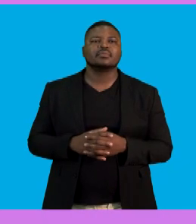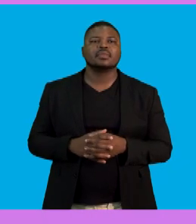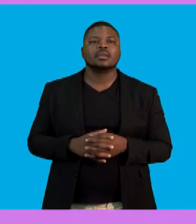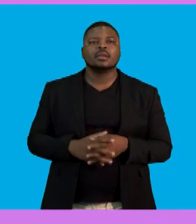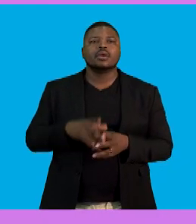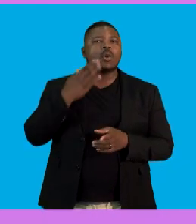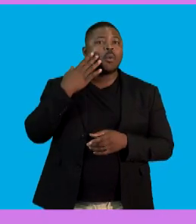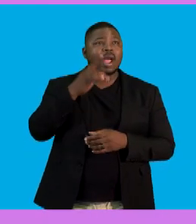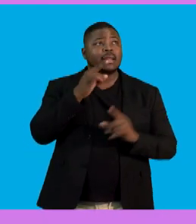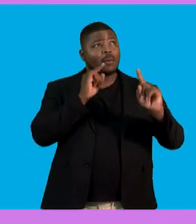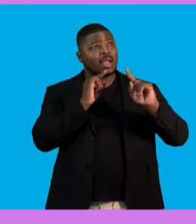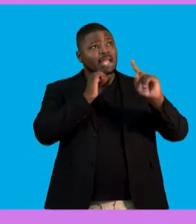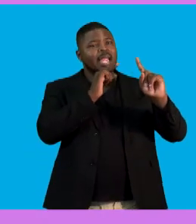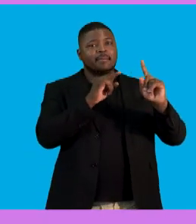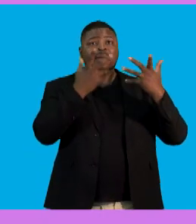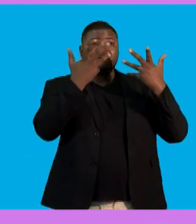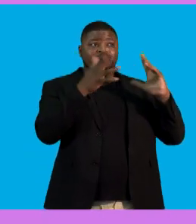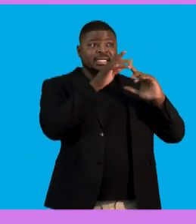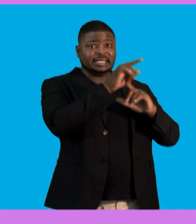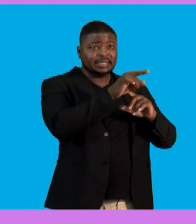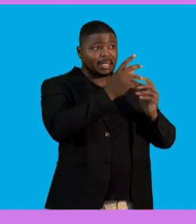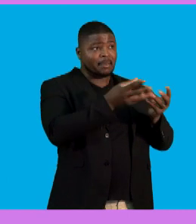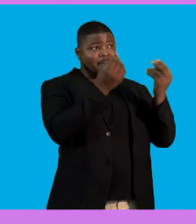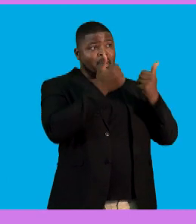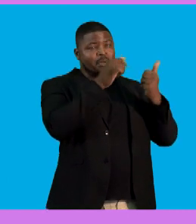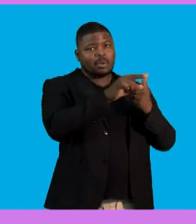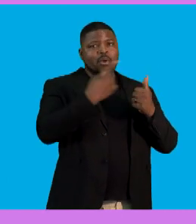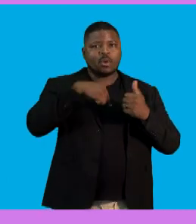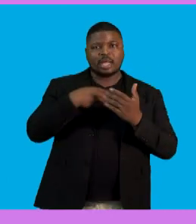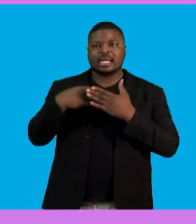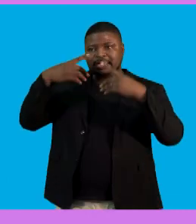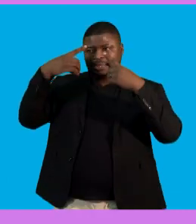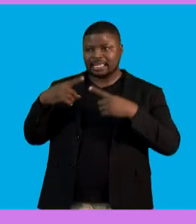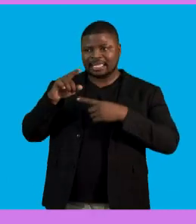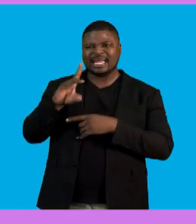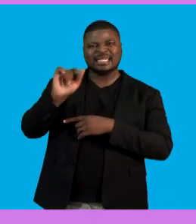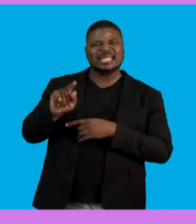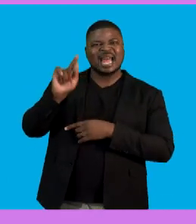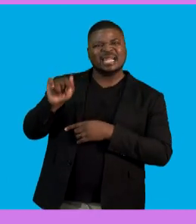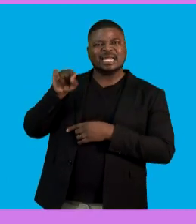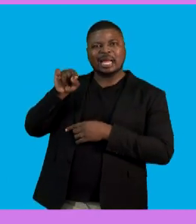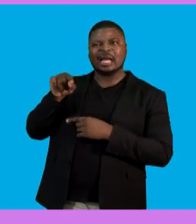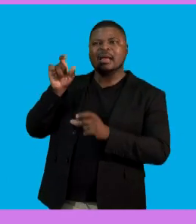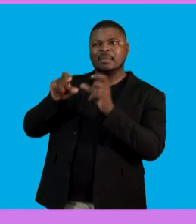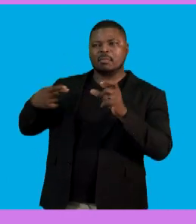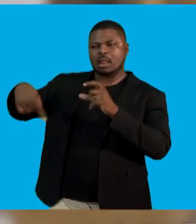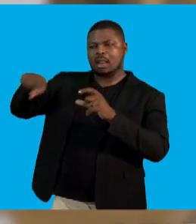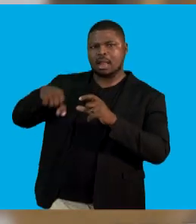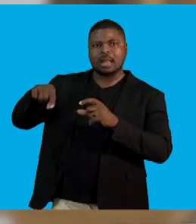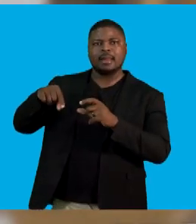Once we have our aim, we need to decide on a suitable sample. Now, if you remember back to the definitions, a sample